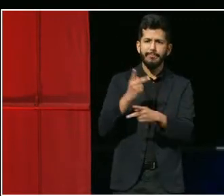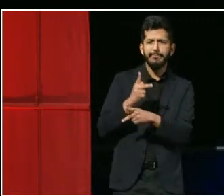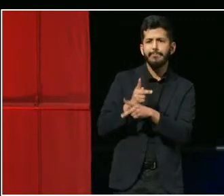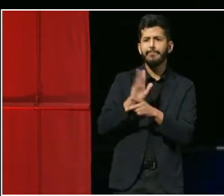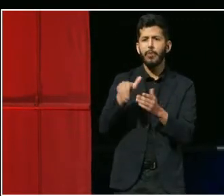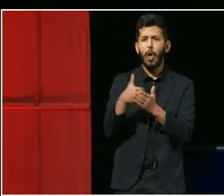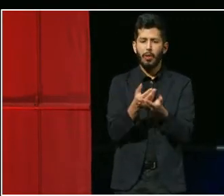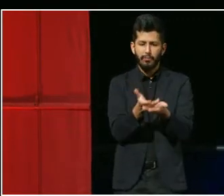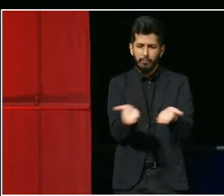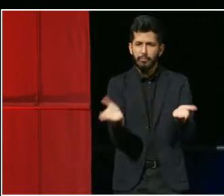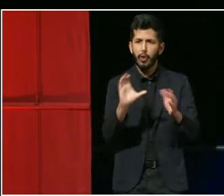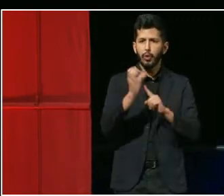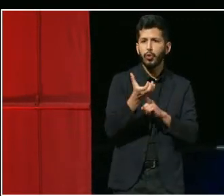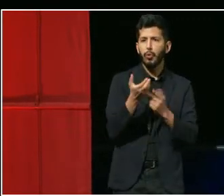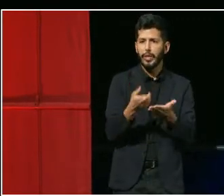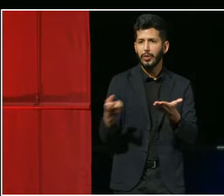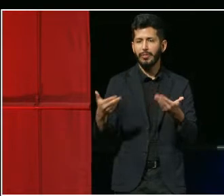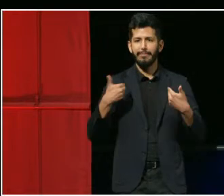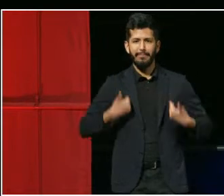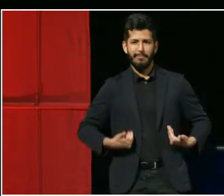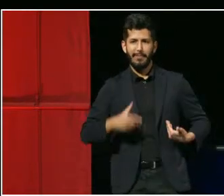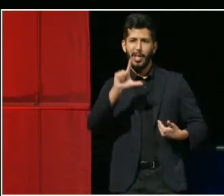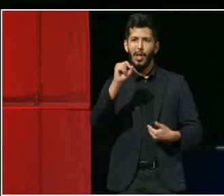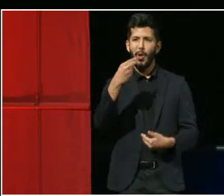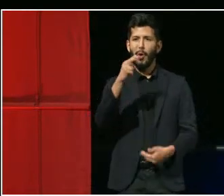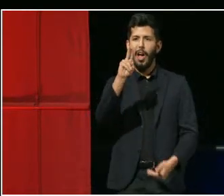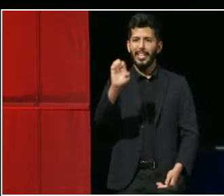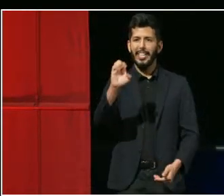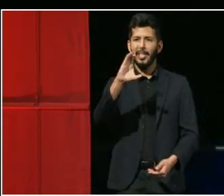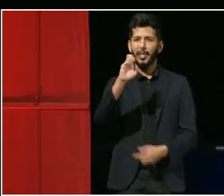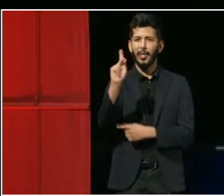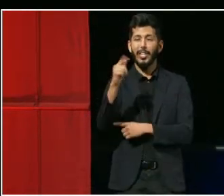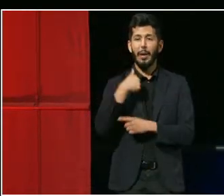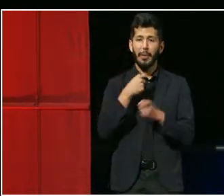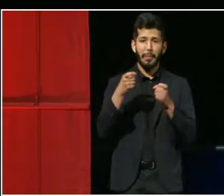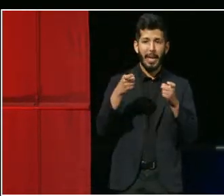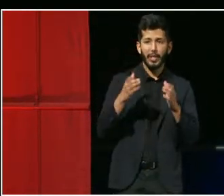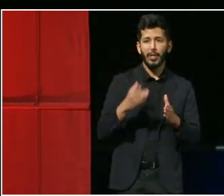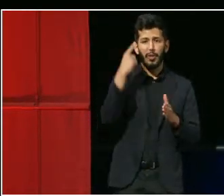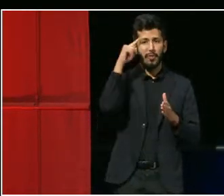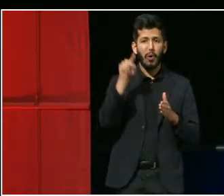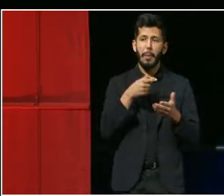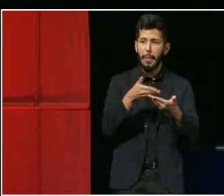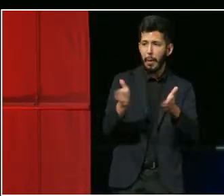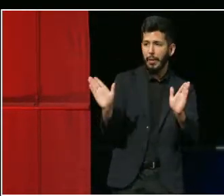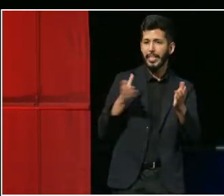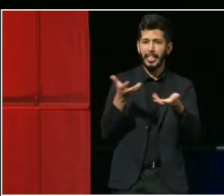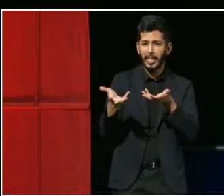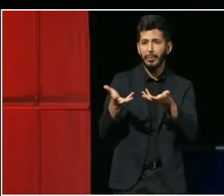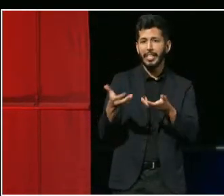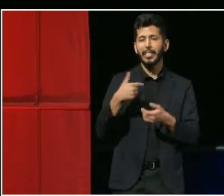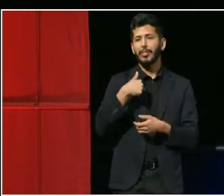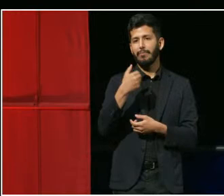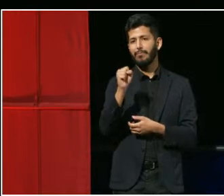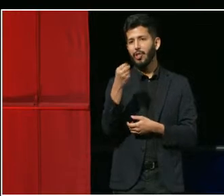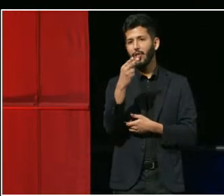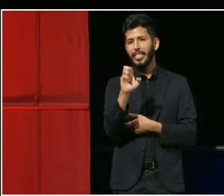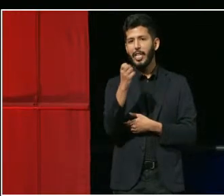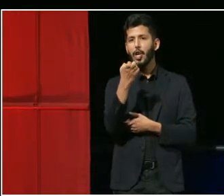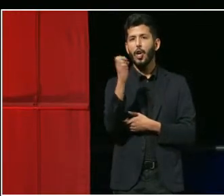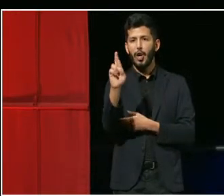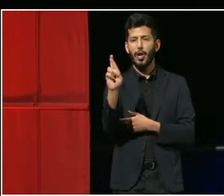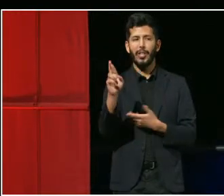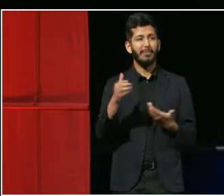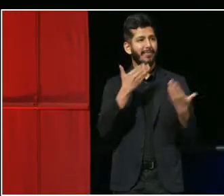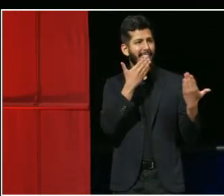resources. My name is Lahani Cook, and I'm the manager of public engagement. My pronouns are she, her, and